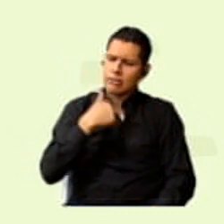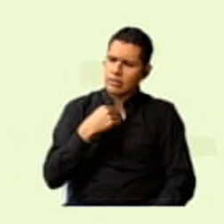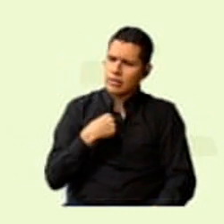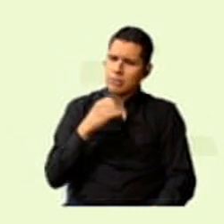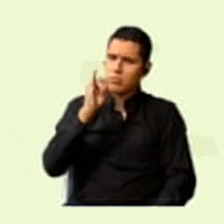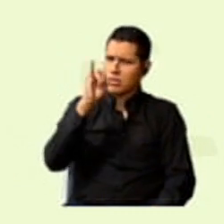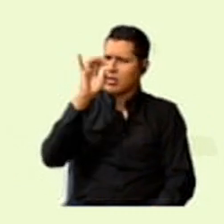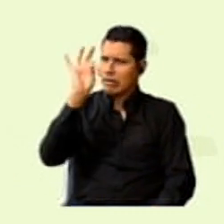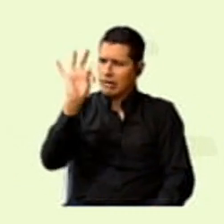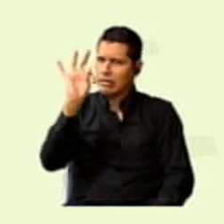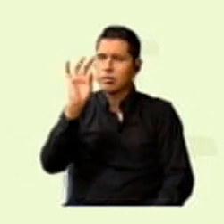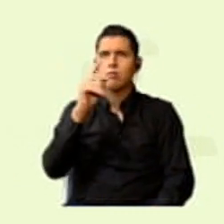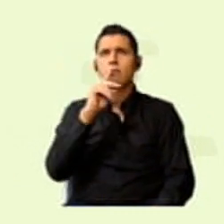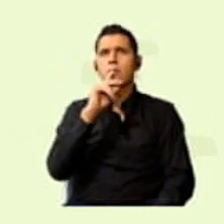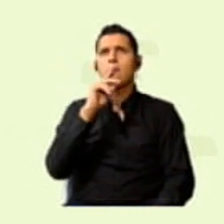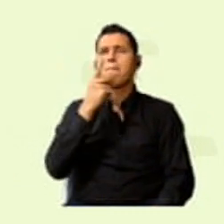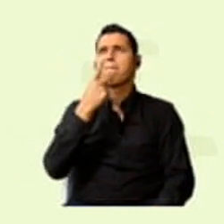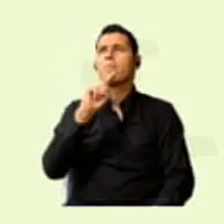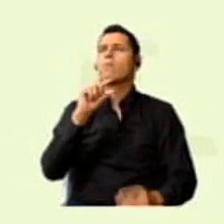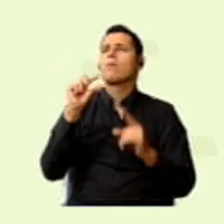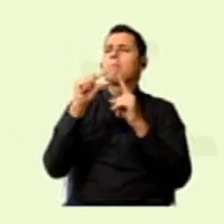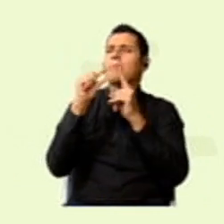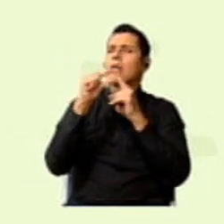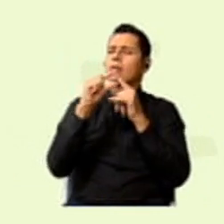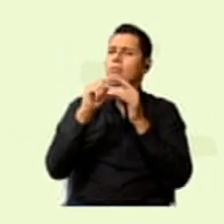it, but